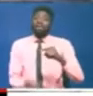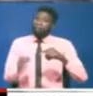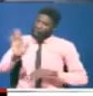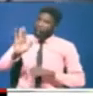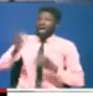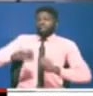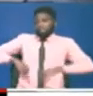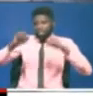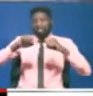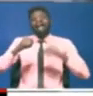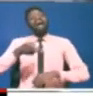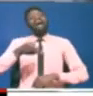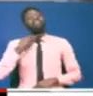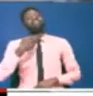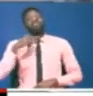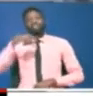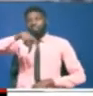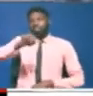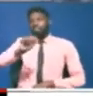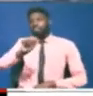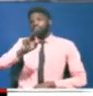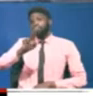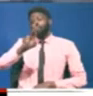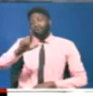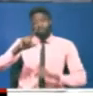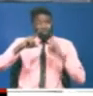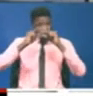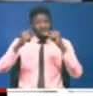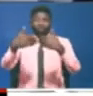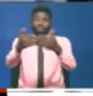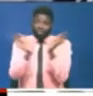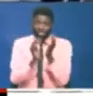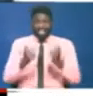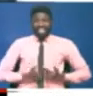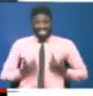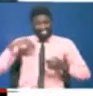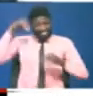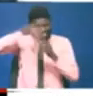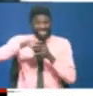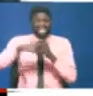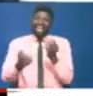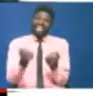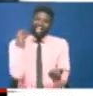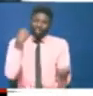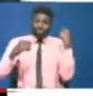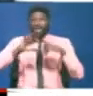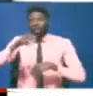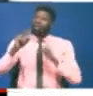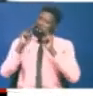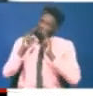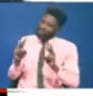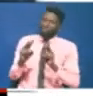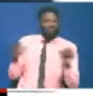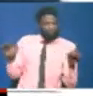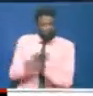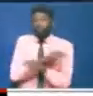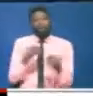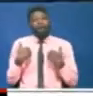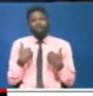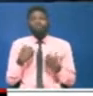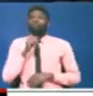Paul Lelioto, the elders say communities living in Kericho County are peaceful, hence no need to